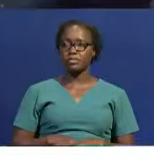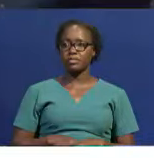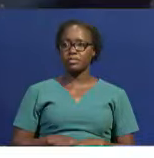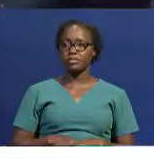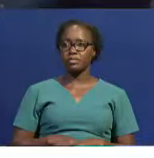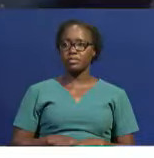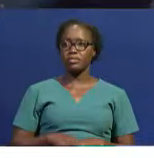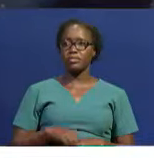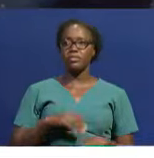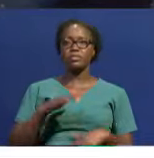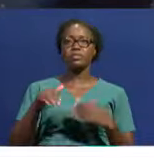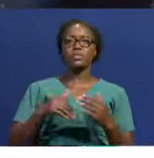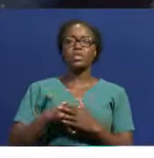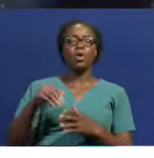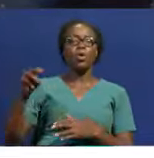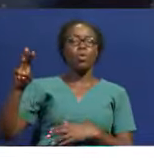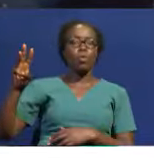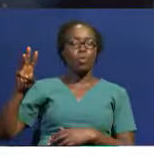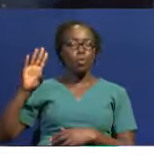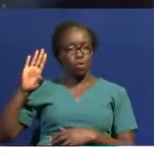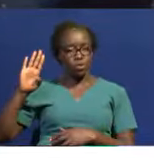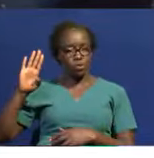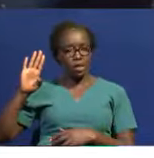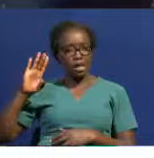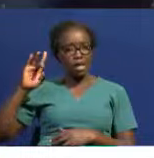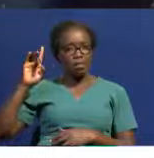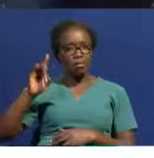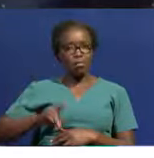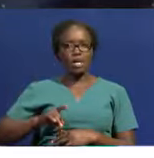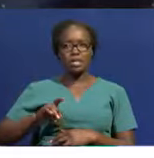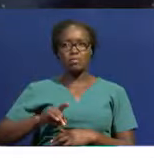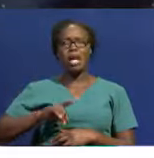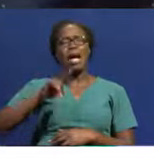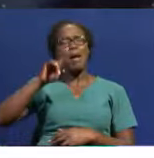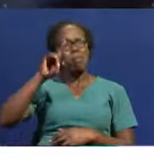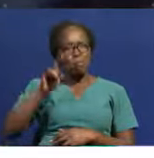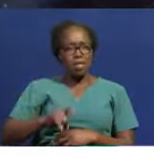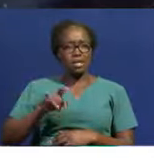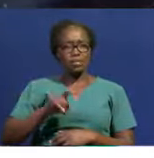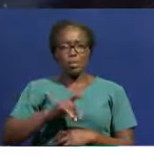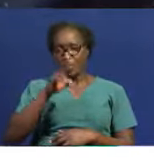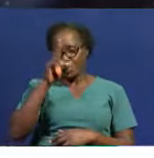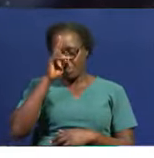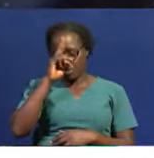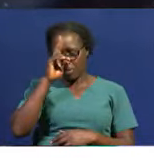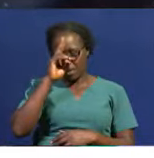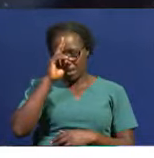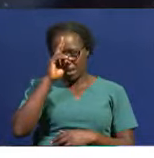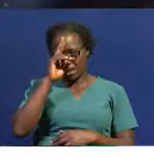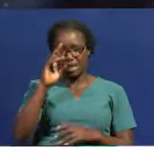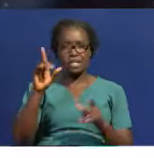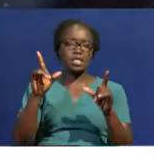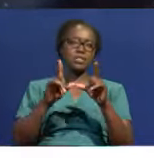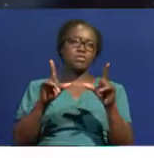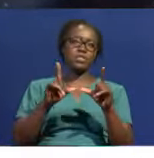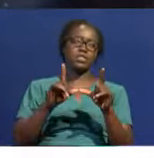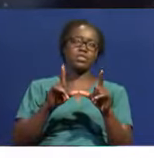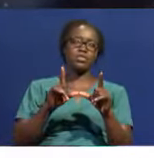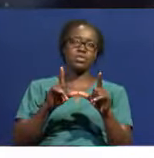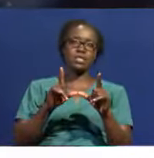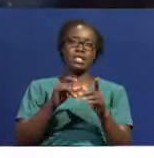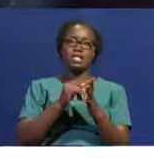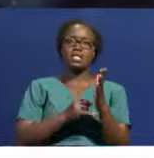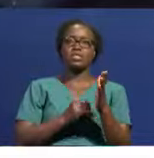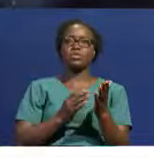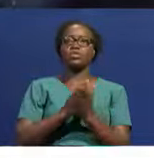All the watchmen must be taken through a mandatory police certification just